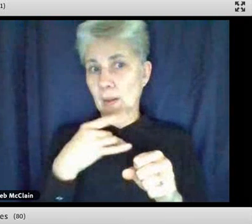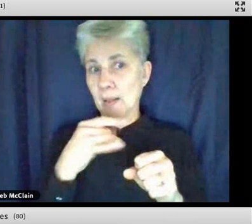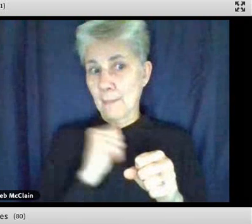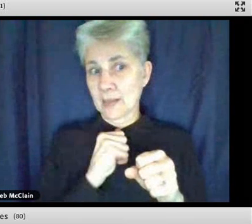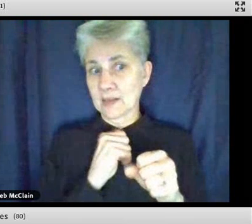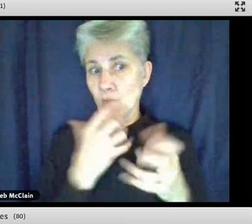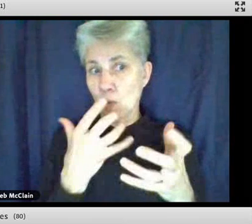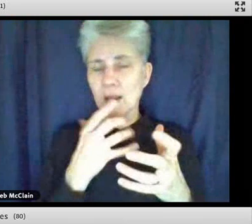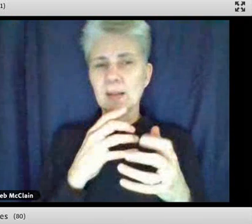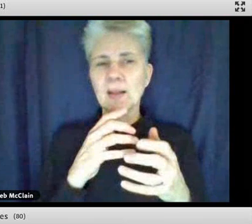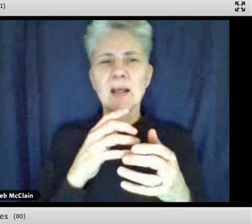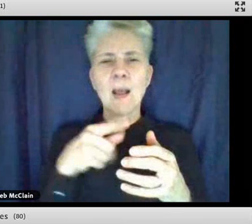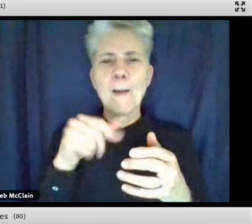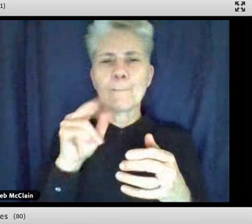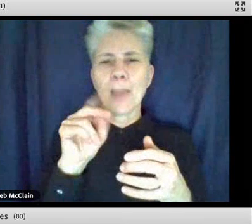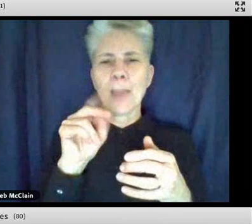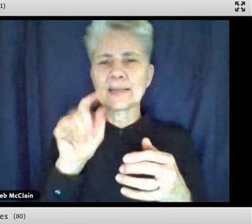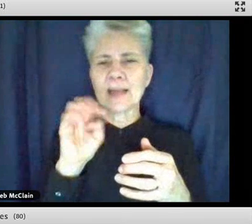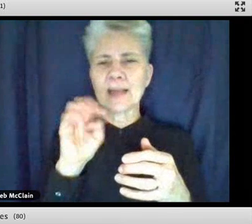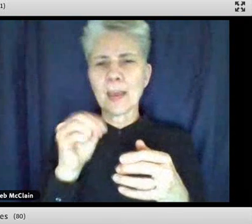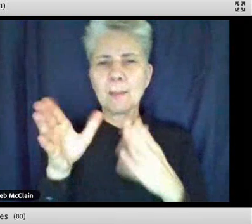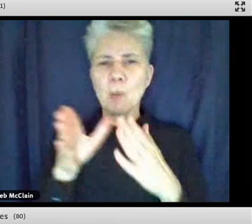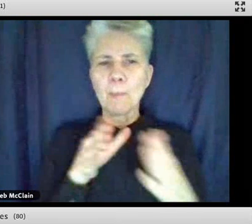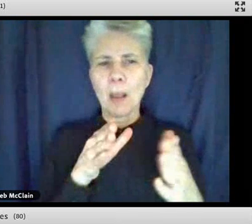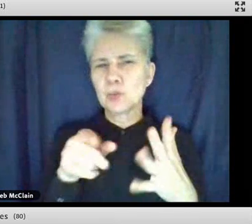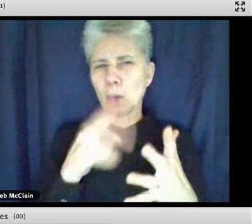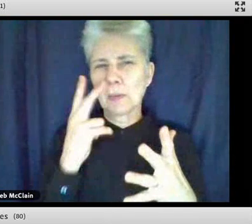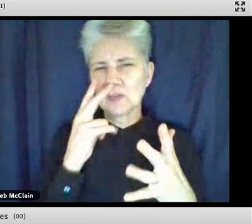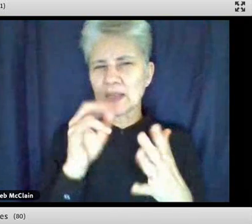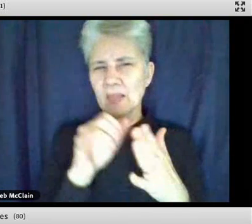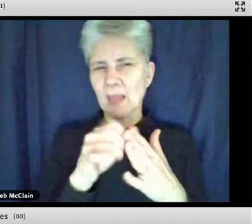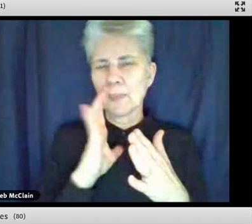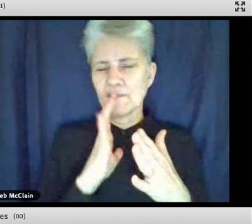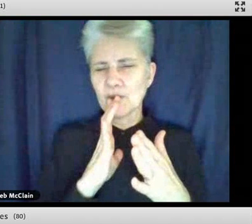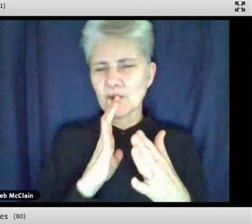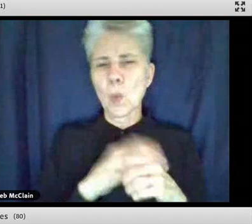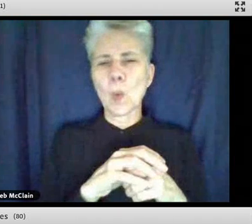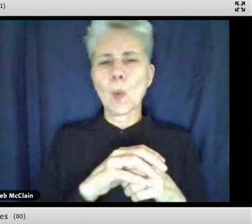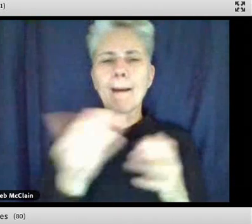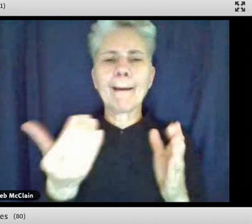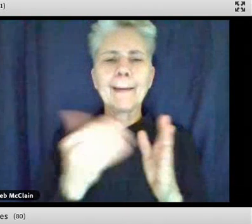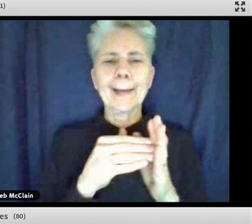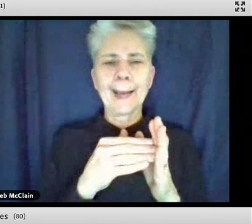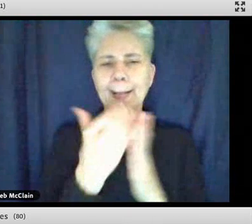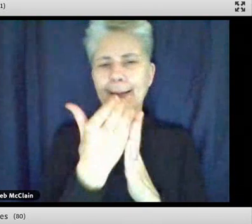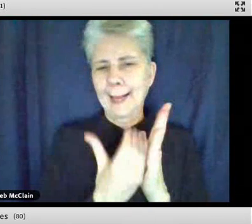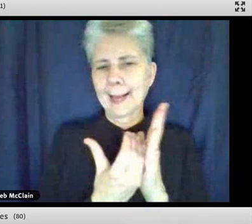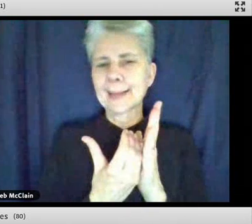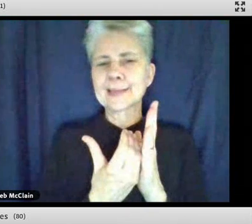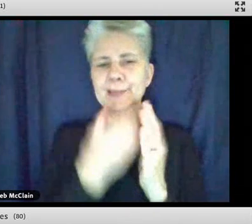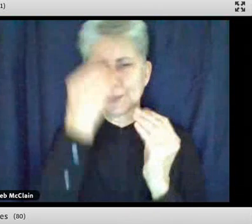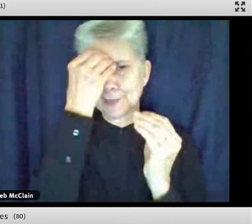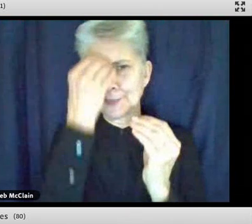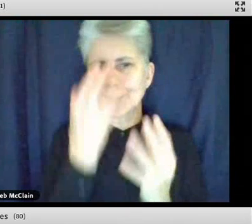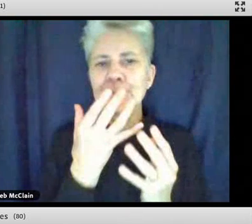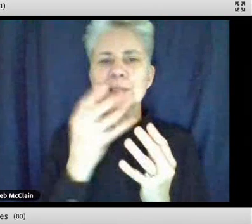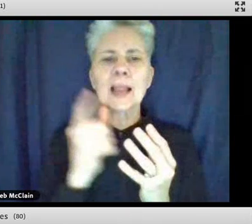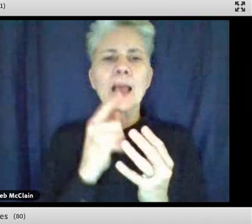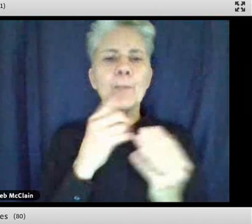this one before. But again, they list news, library responses, things about your own